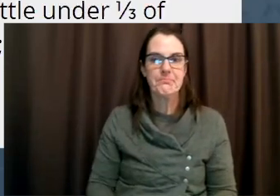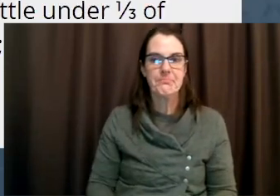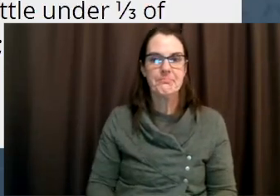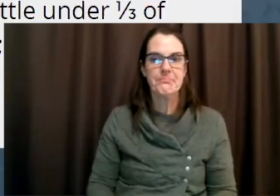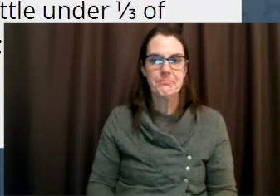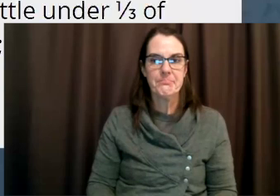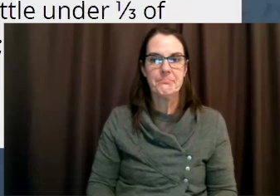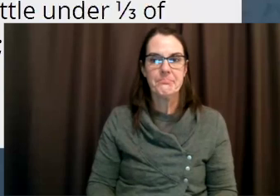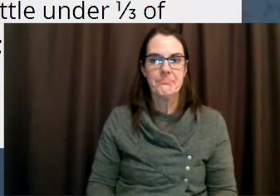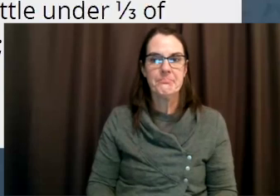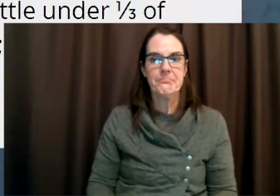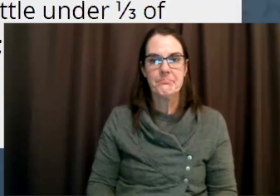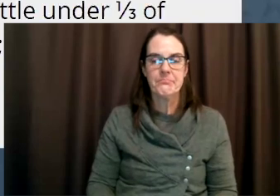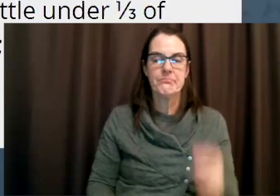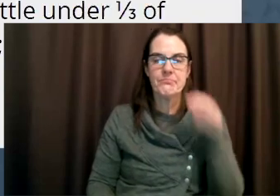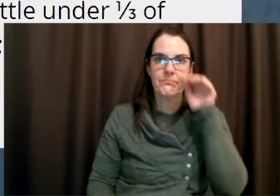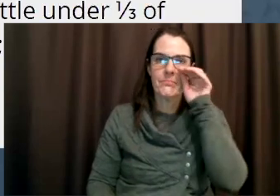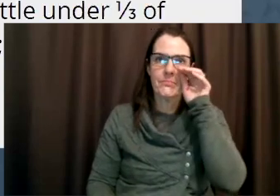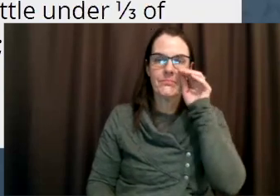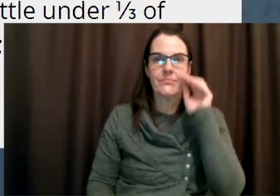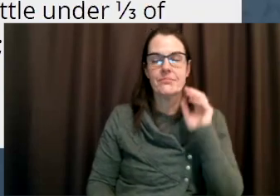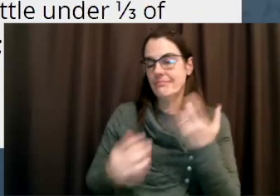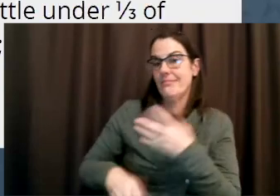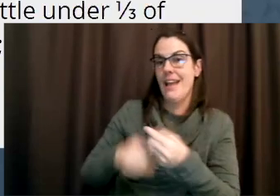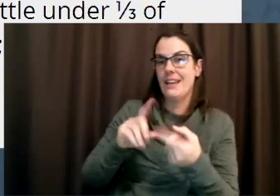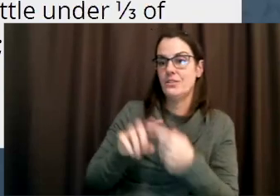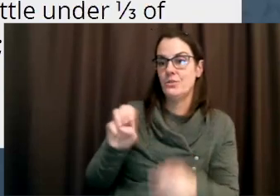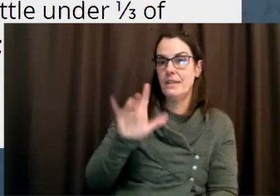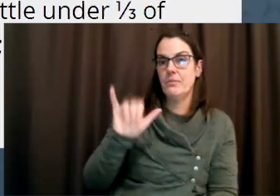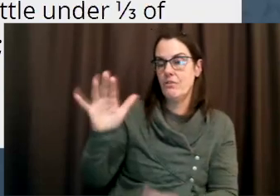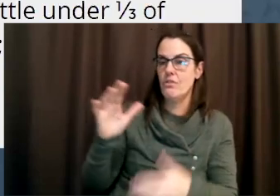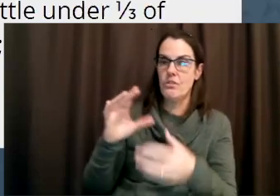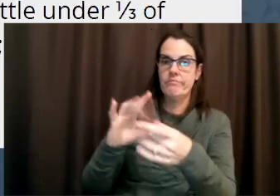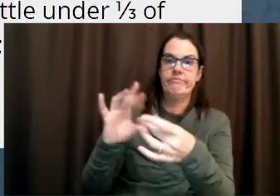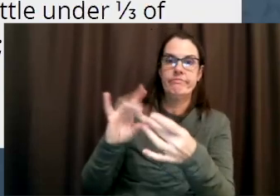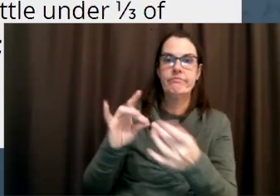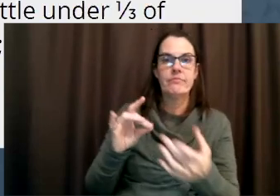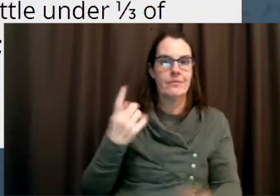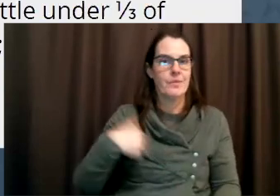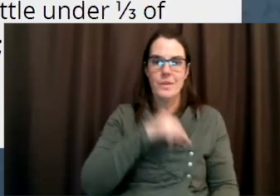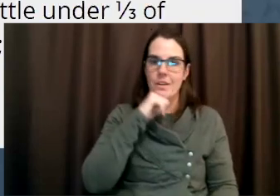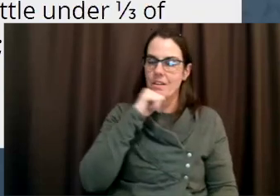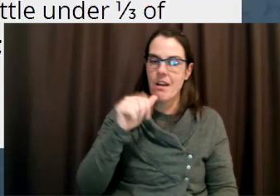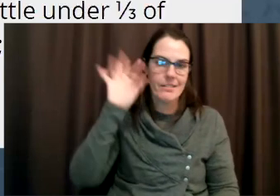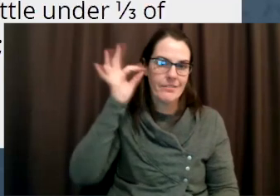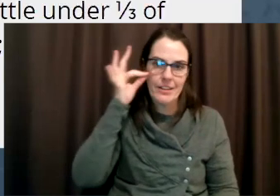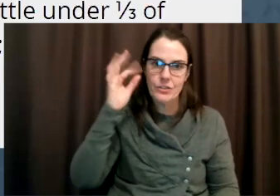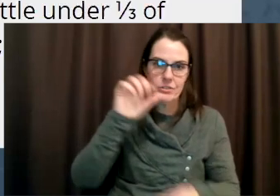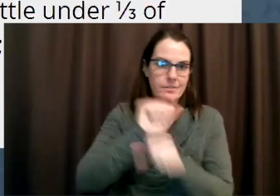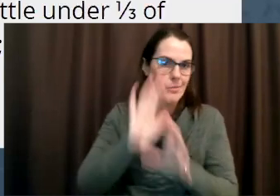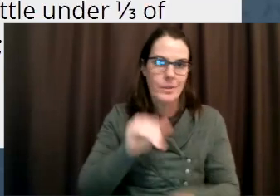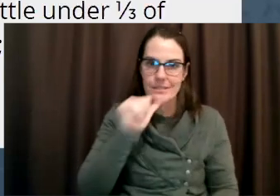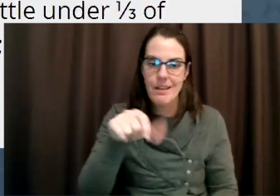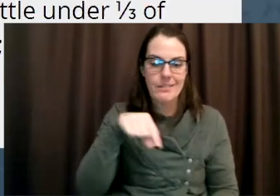just adding to what Emery shared as a reminder that, we are not federal employees. This webinar